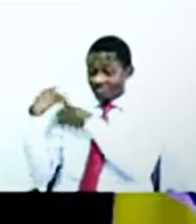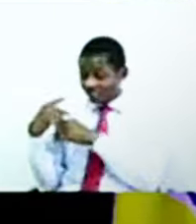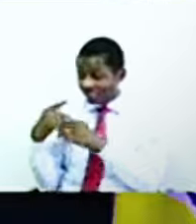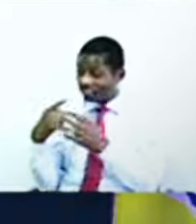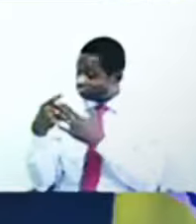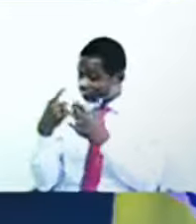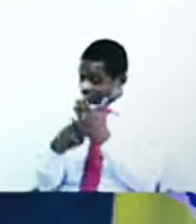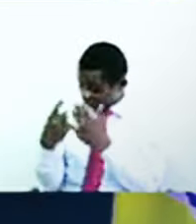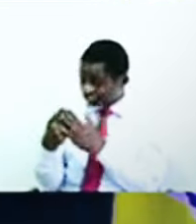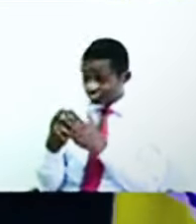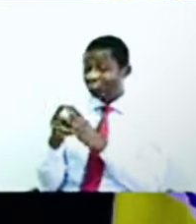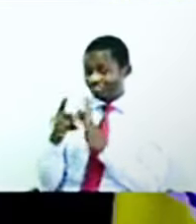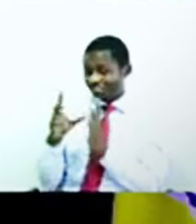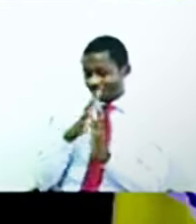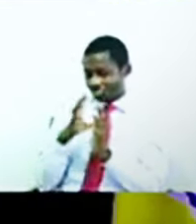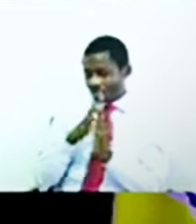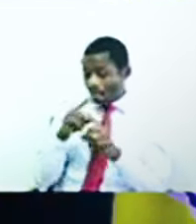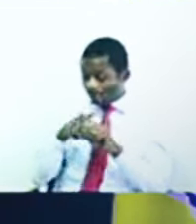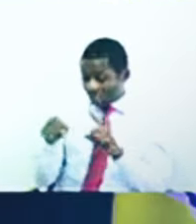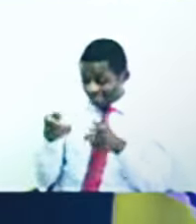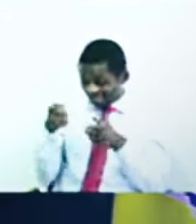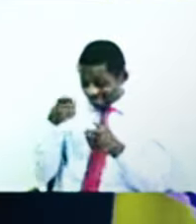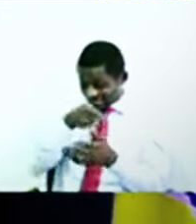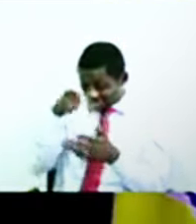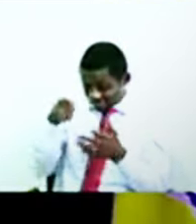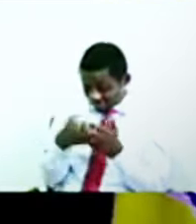How this law of God was enacted.